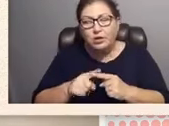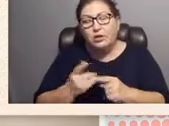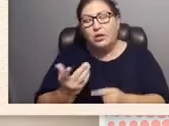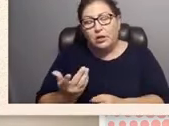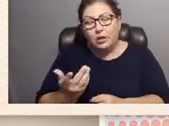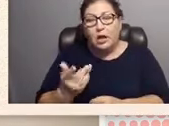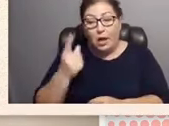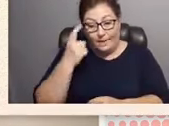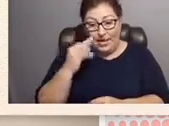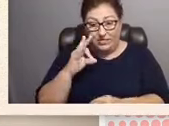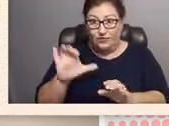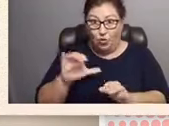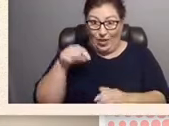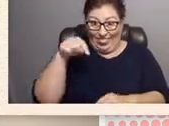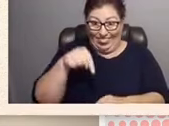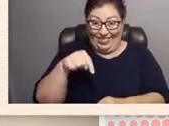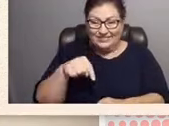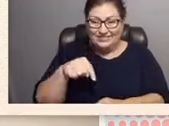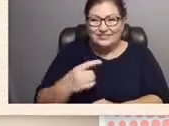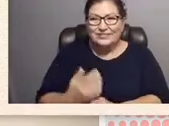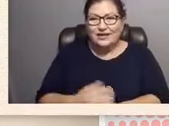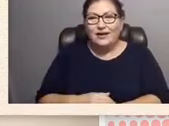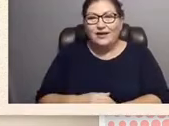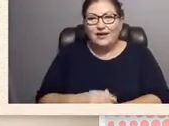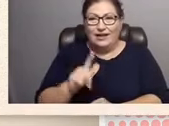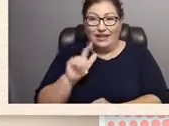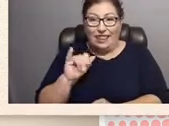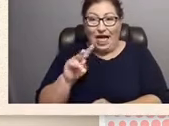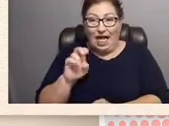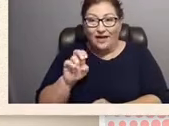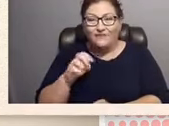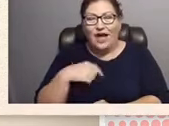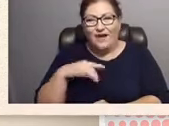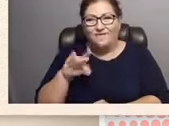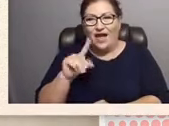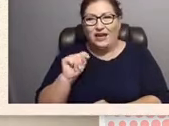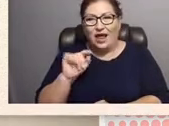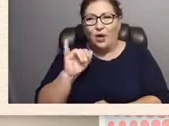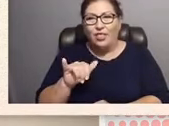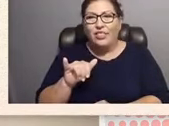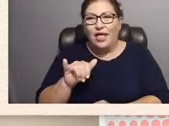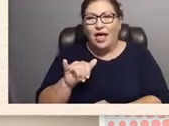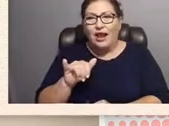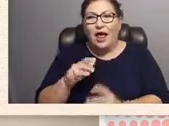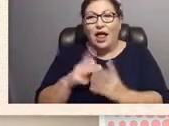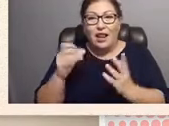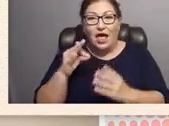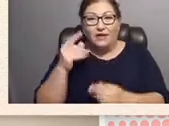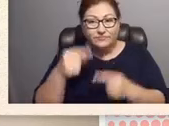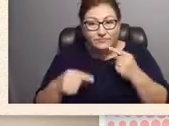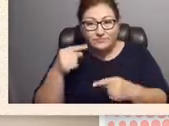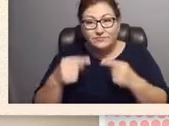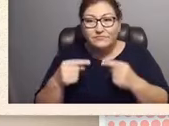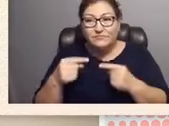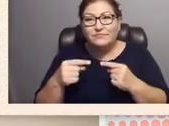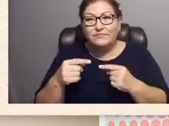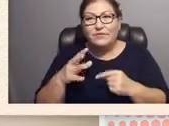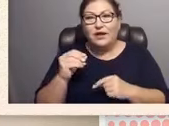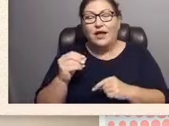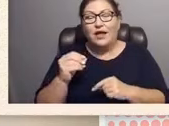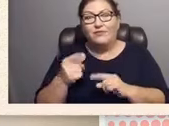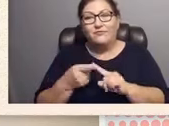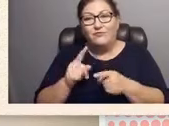this live, I found out that lots of fights and arguments and friends that they,